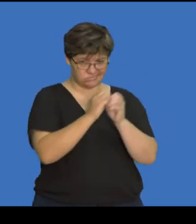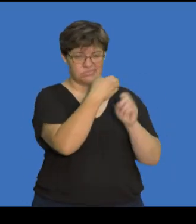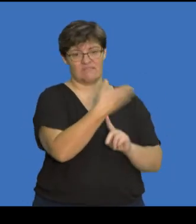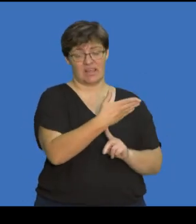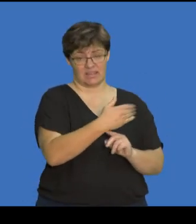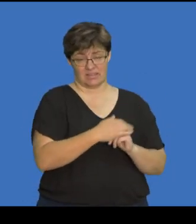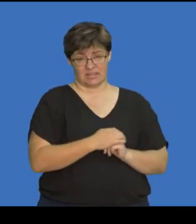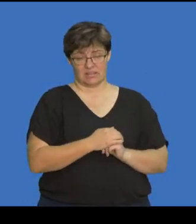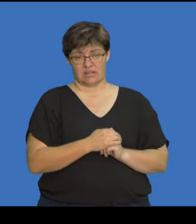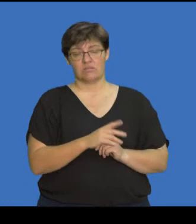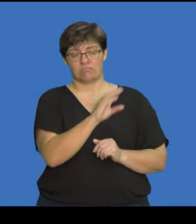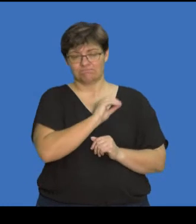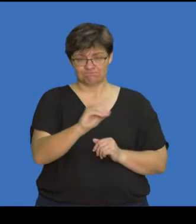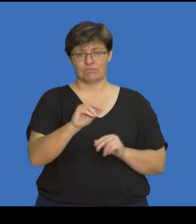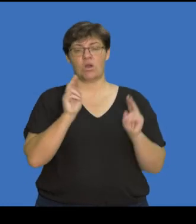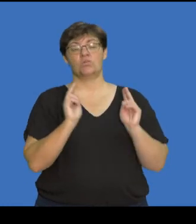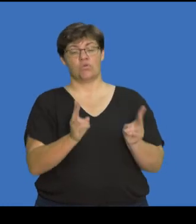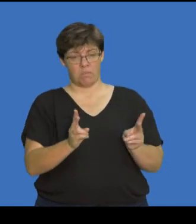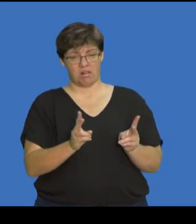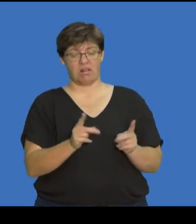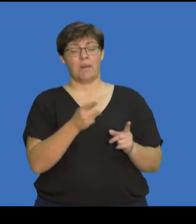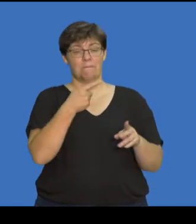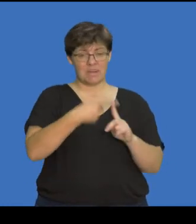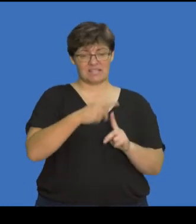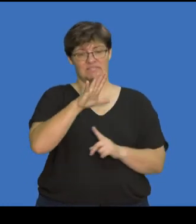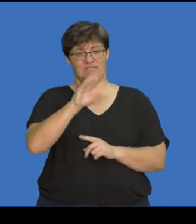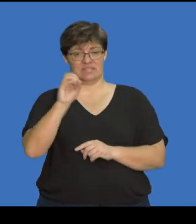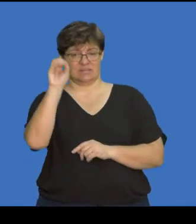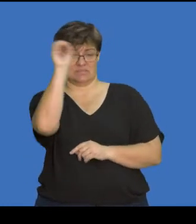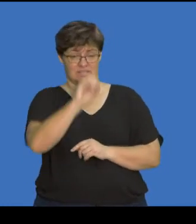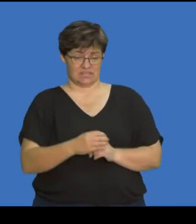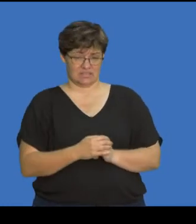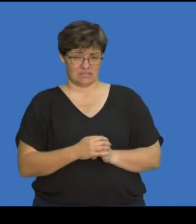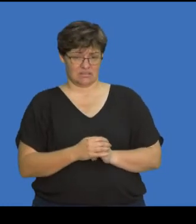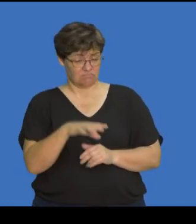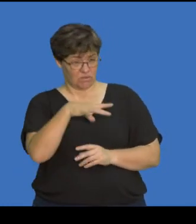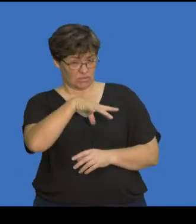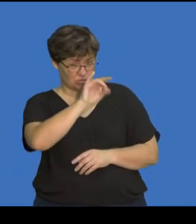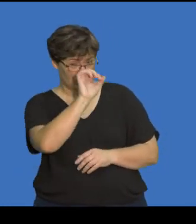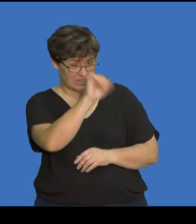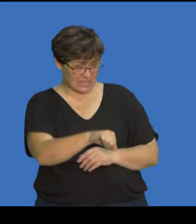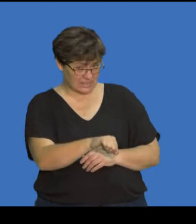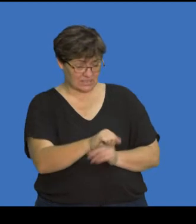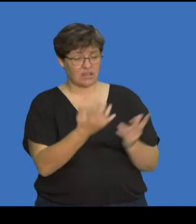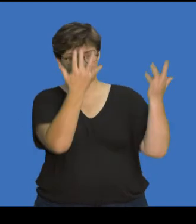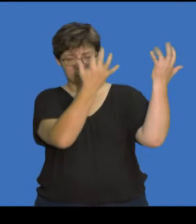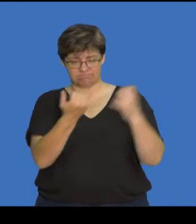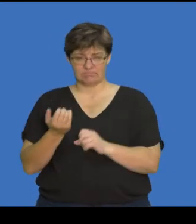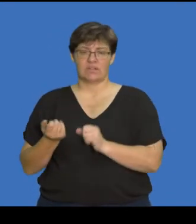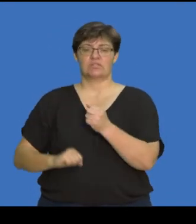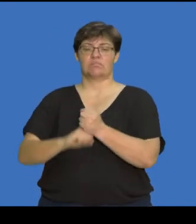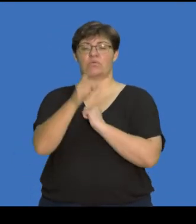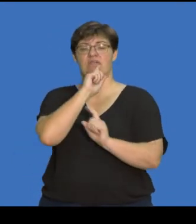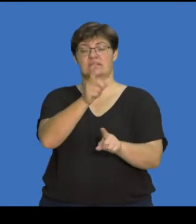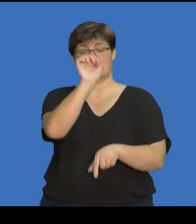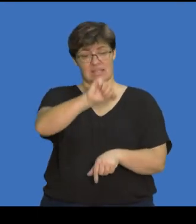they'll have to put in the normal rate plus 50%. Should he consider this option, present a calculation to support your answer.